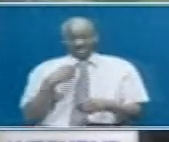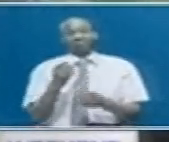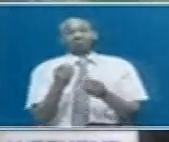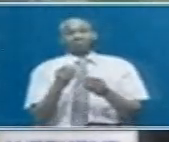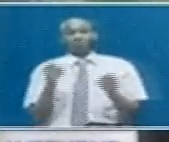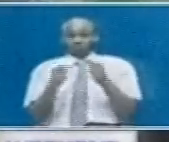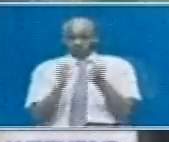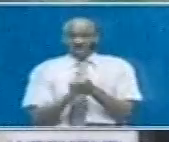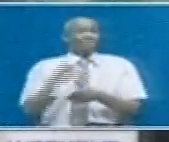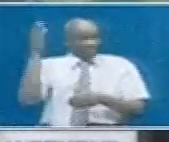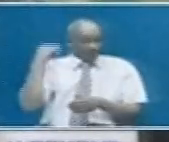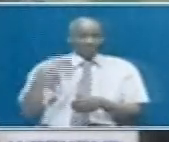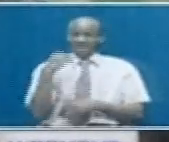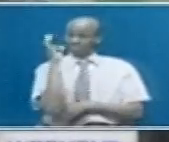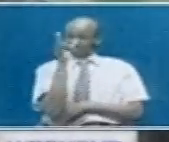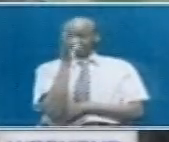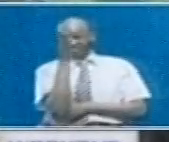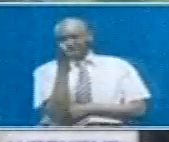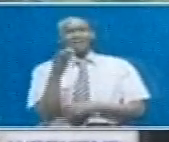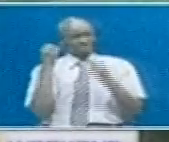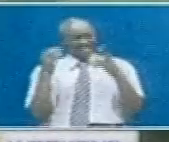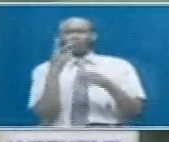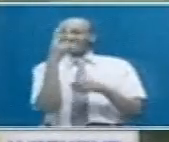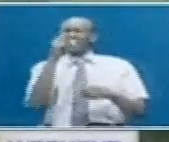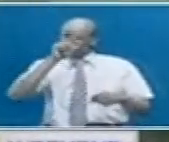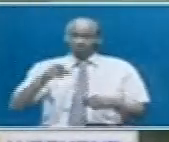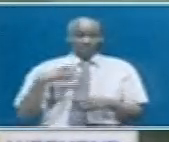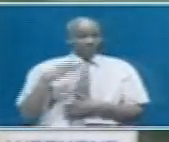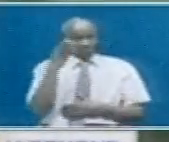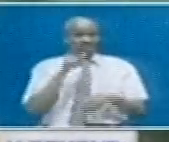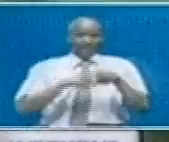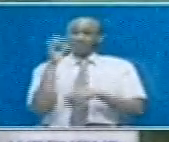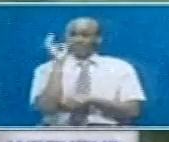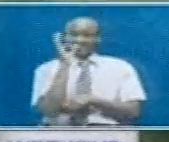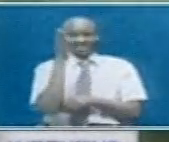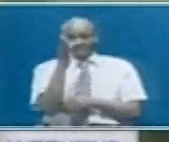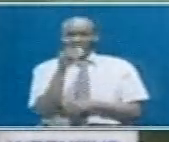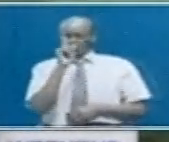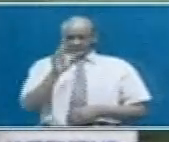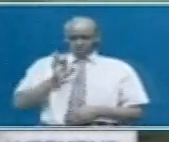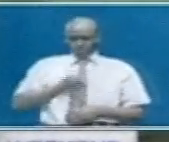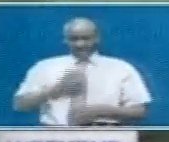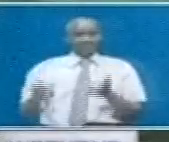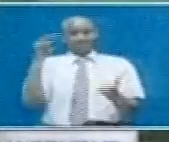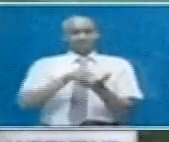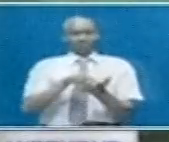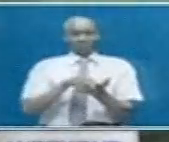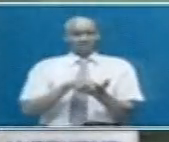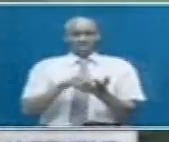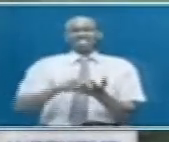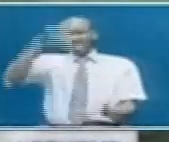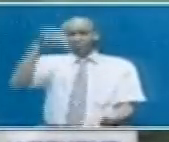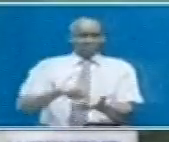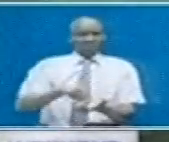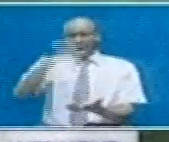gucha. Crowd ya watu zaidi ya 20. Nilipo ubiri nikakuta mama mmoja akaruka. Akaruka